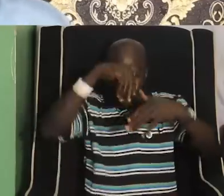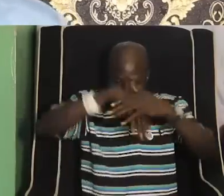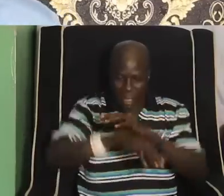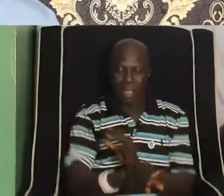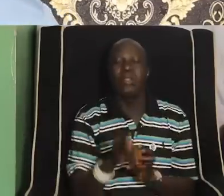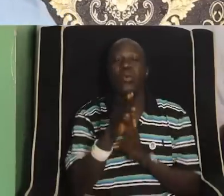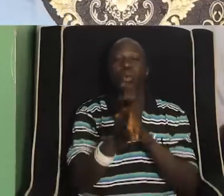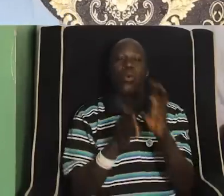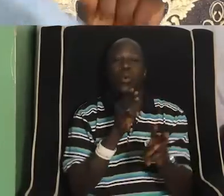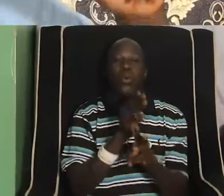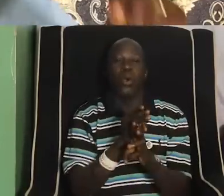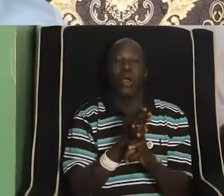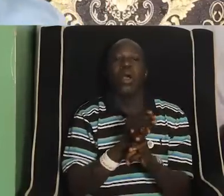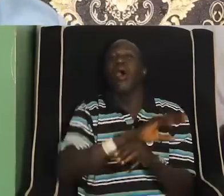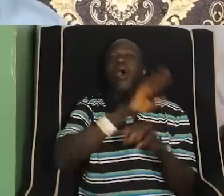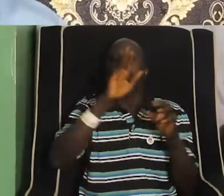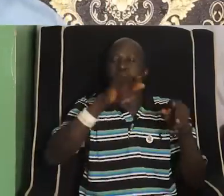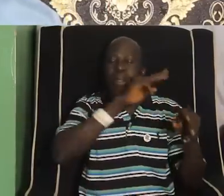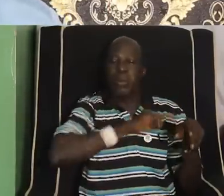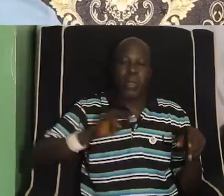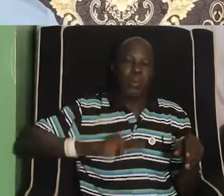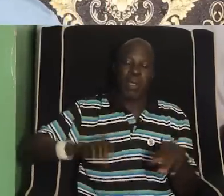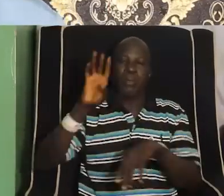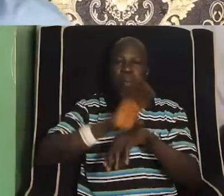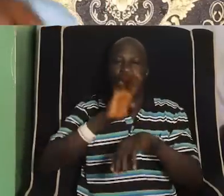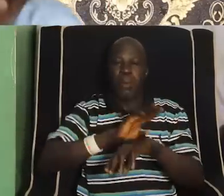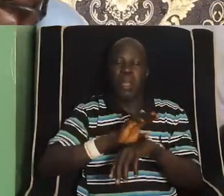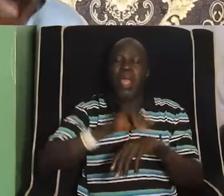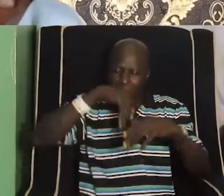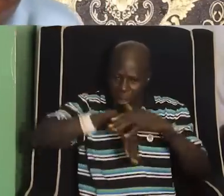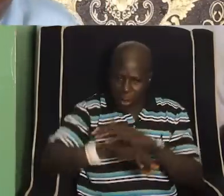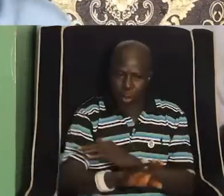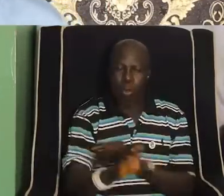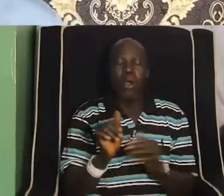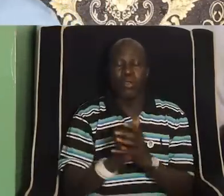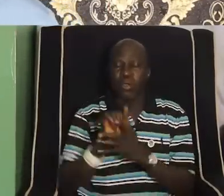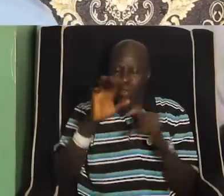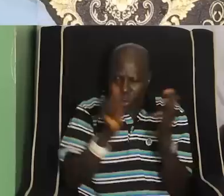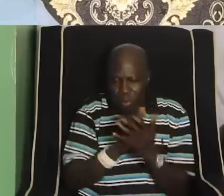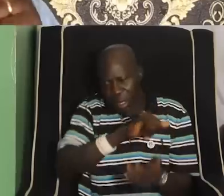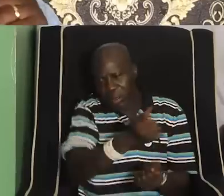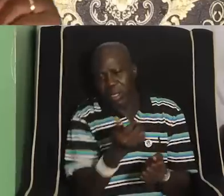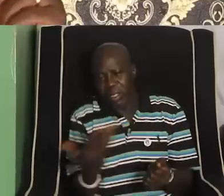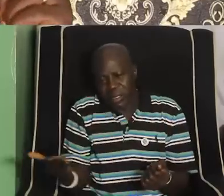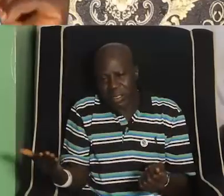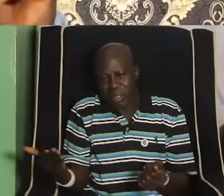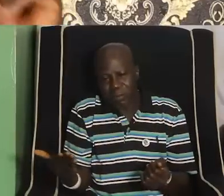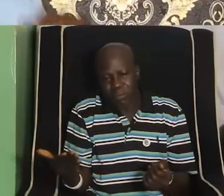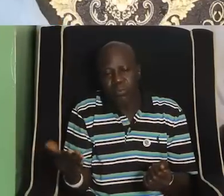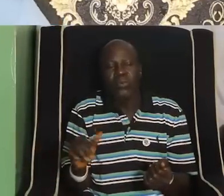the world. Even the church members. They went to do hey,